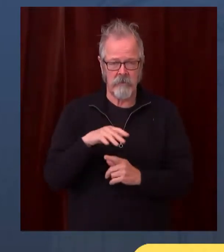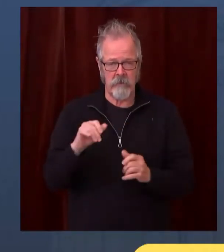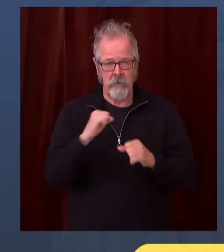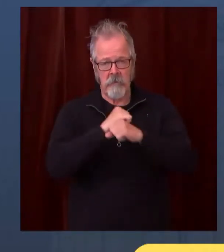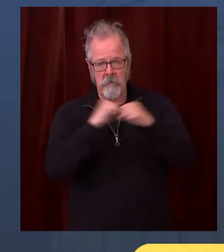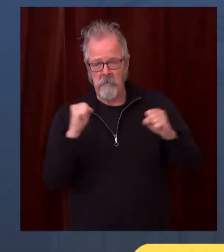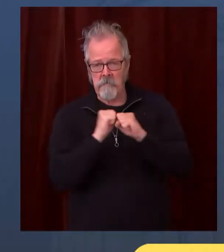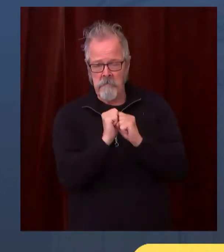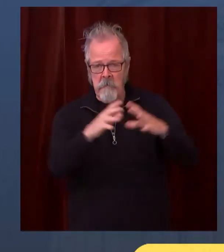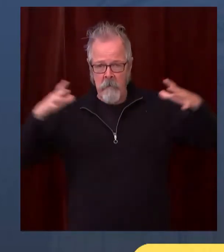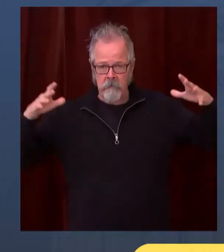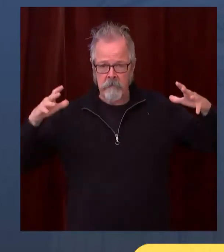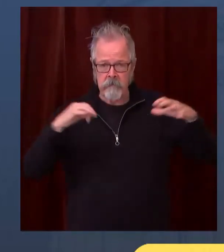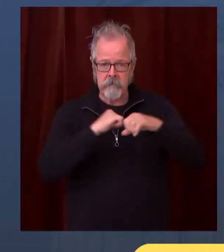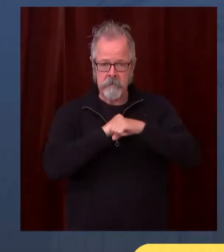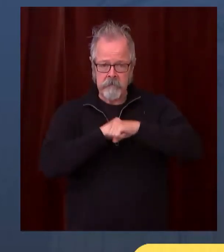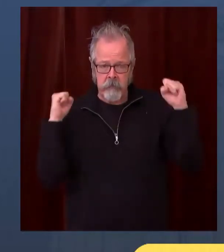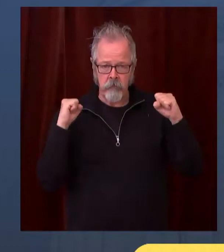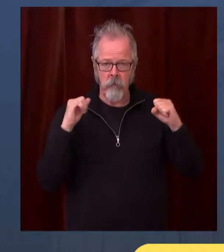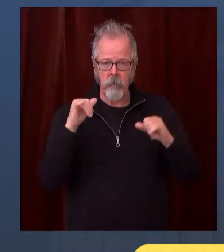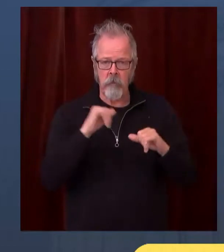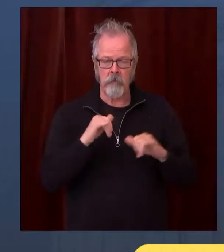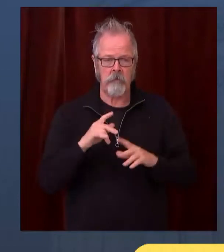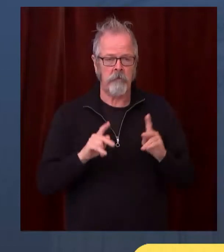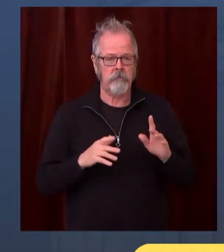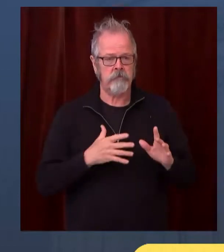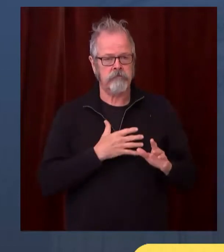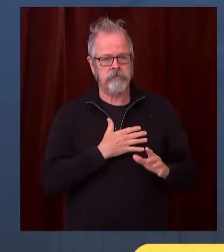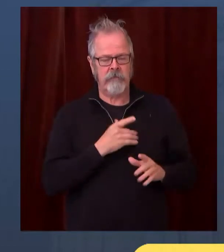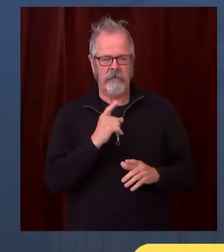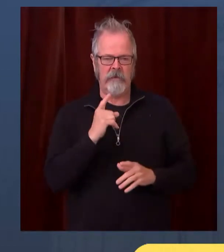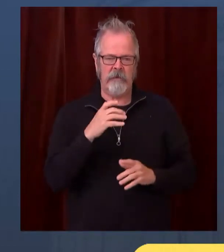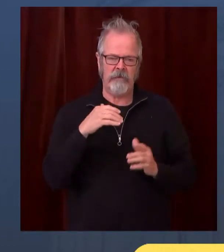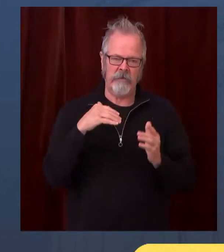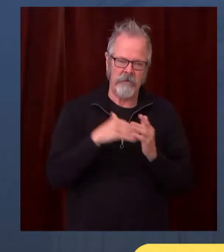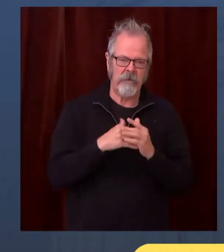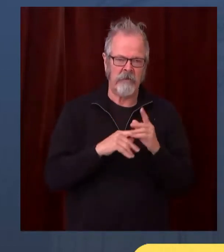know our hearts are, I can say, we're with the people of Lebanon today.